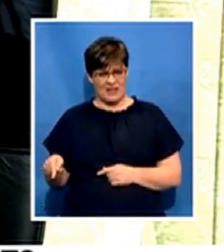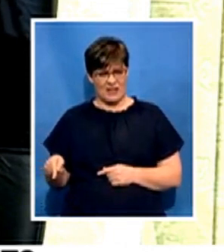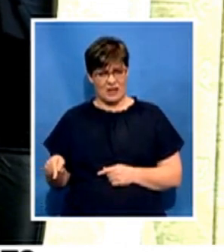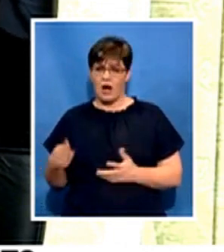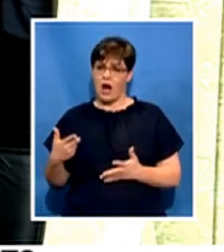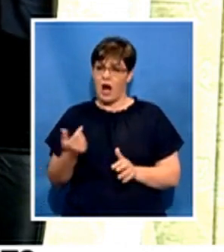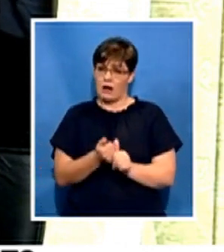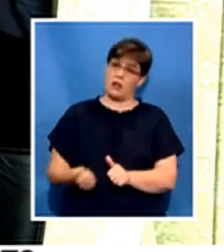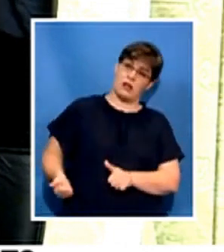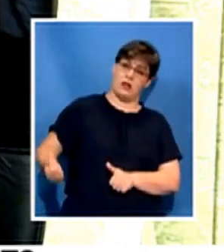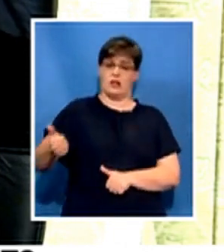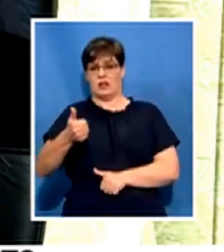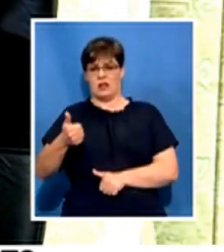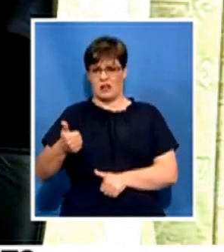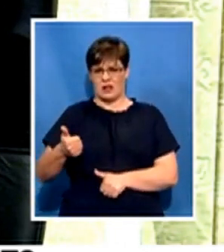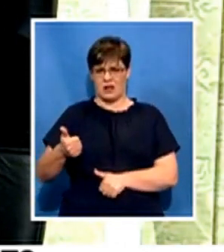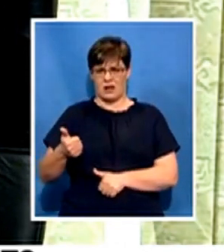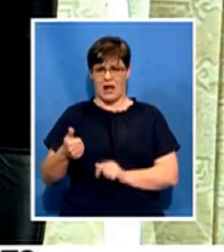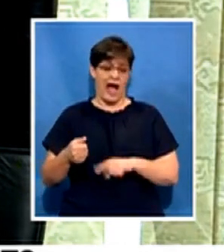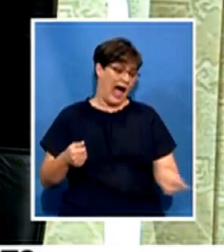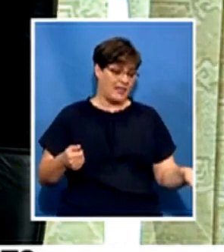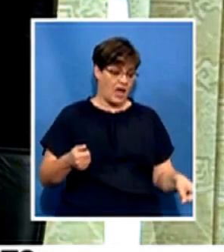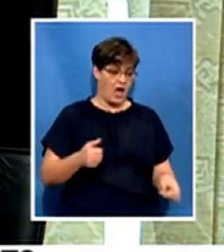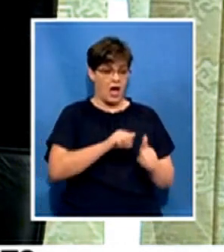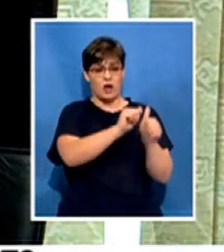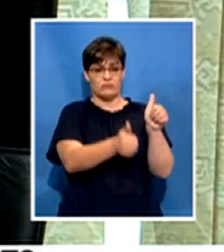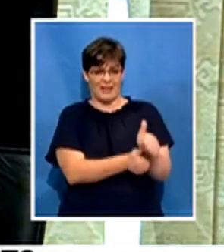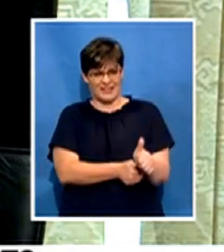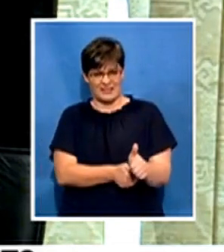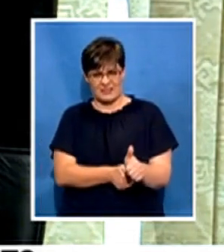other ministries are reporting to. And